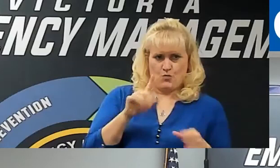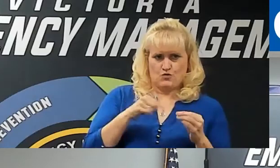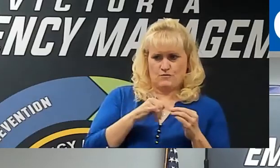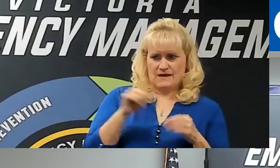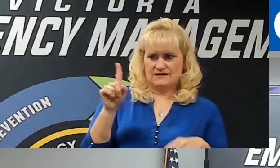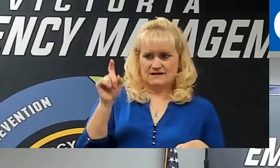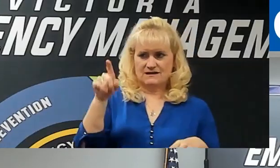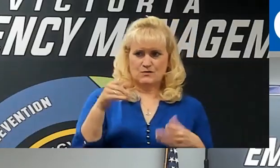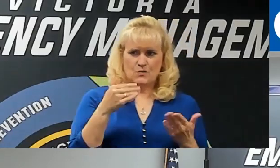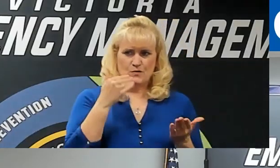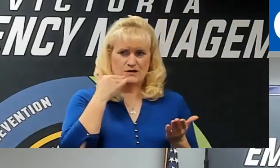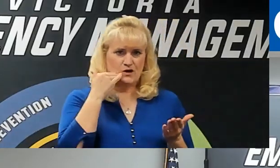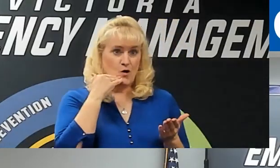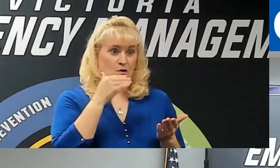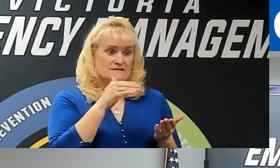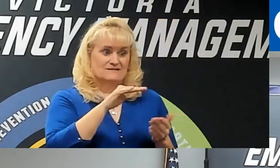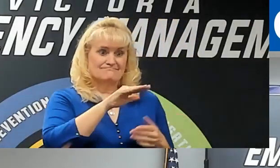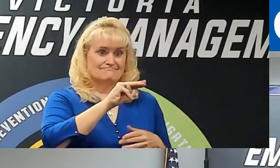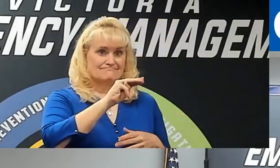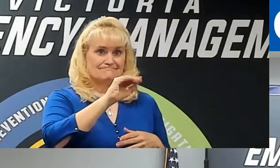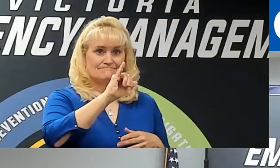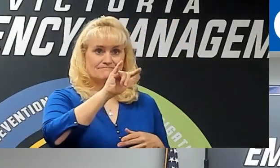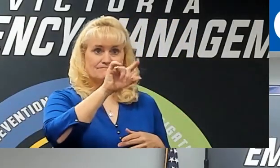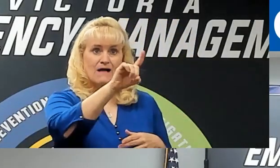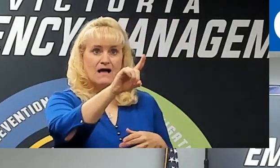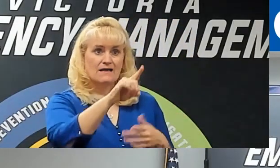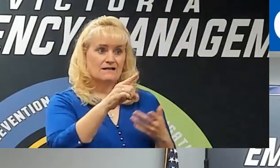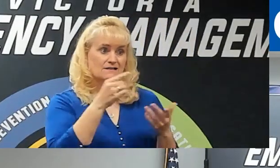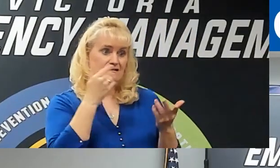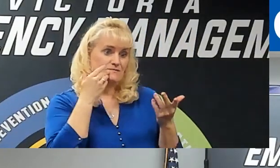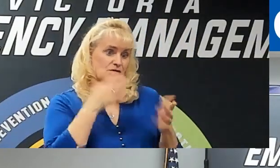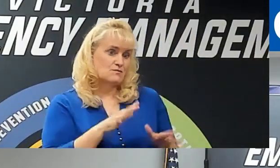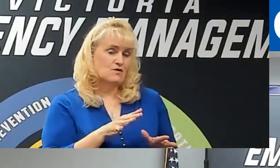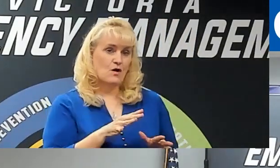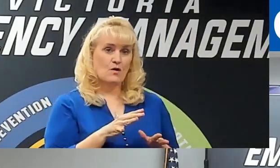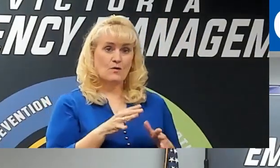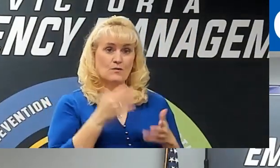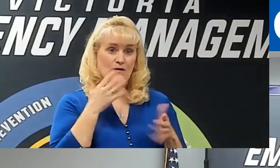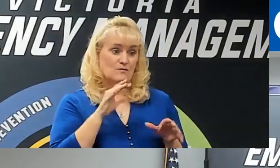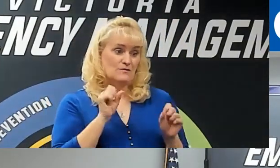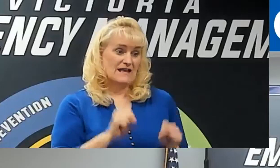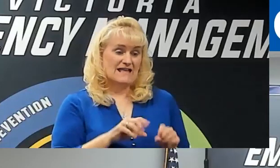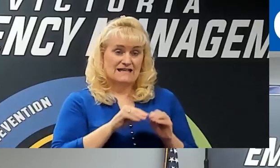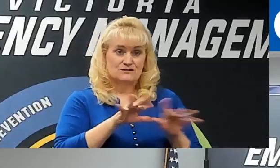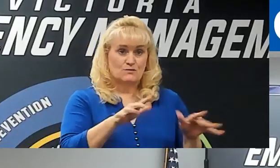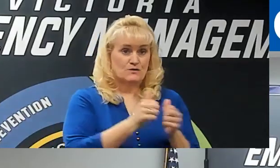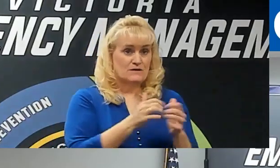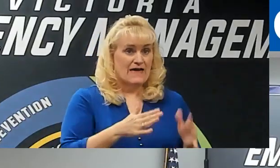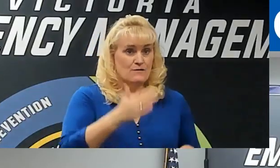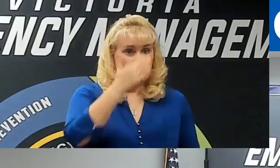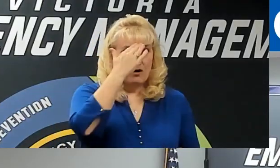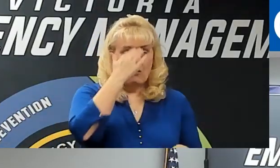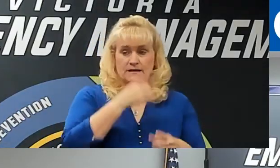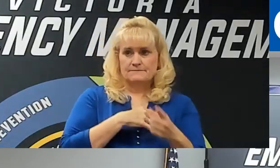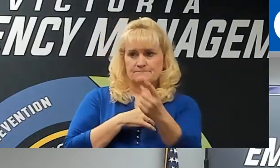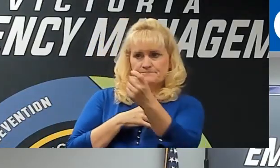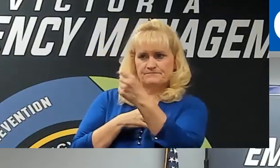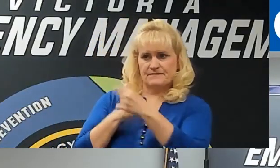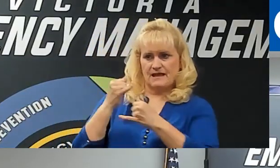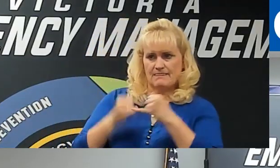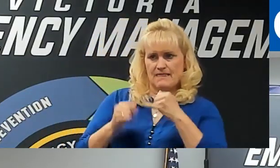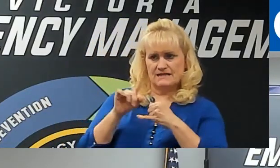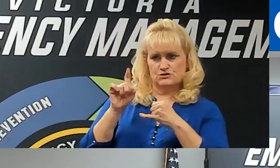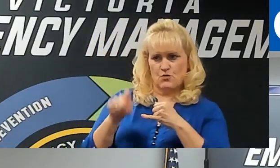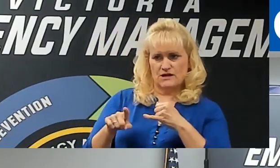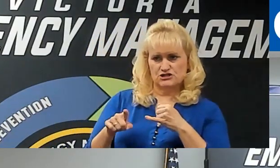symptoms are milder in younger people, so it just makes sense that they would be able to transmit it without overtly knowing it. And the last question that I have, but I don't want it to take